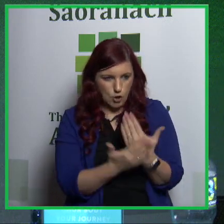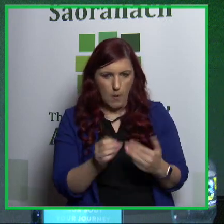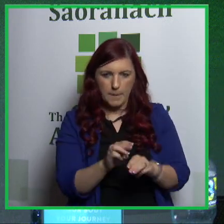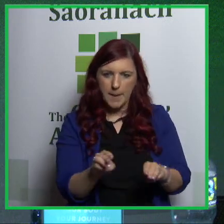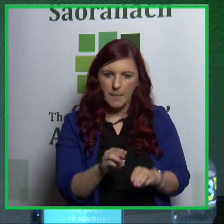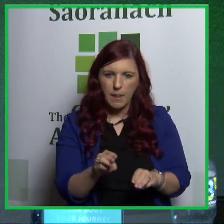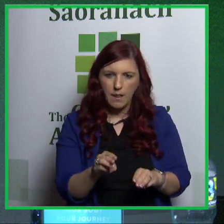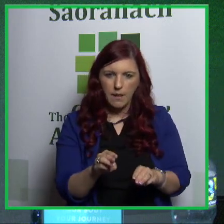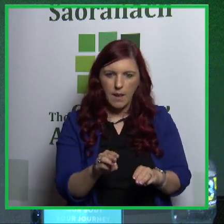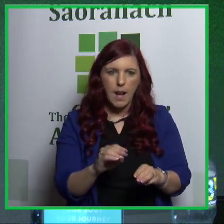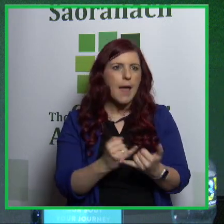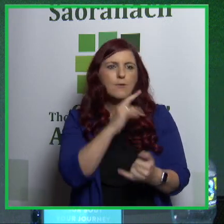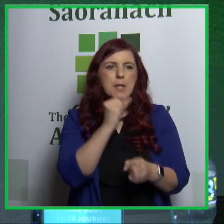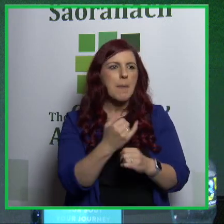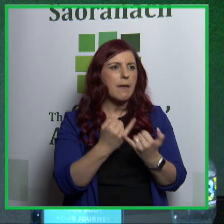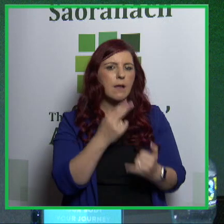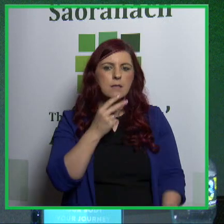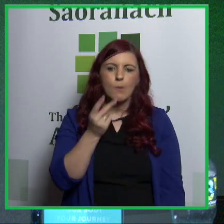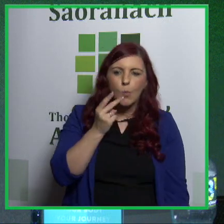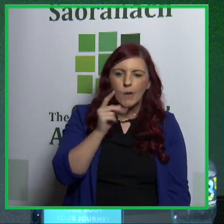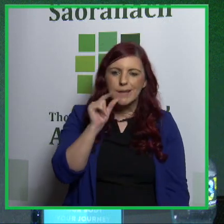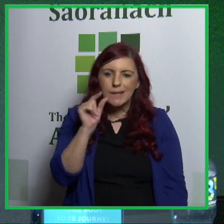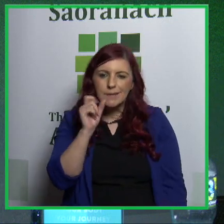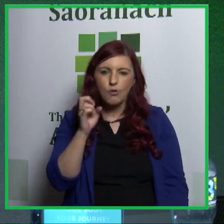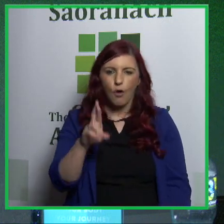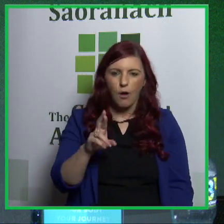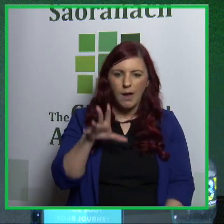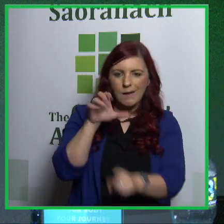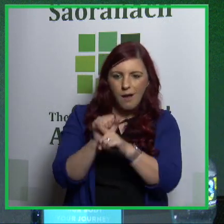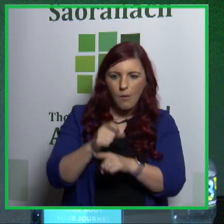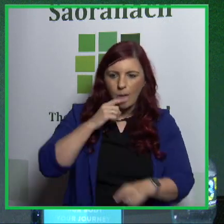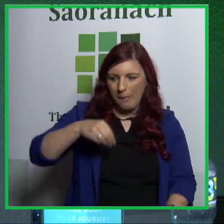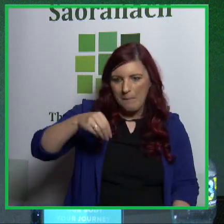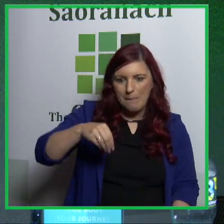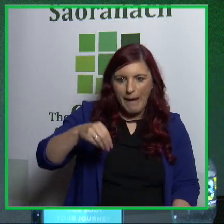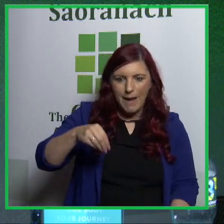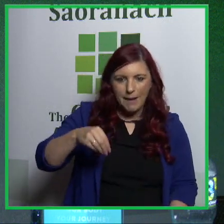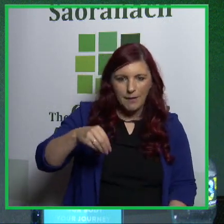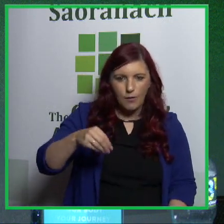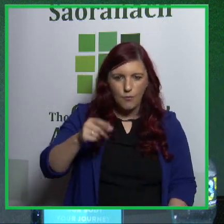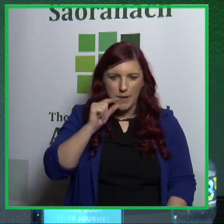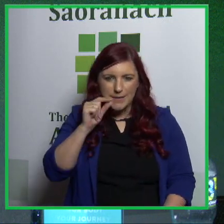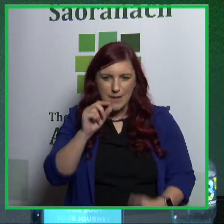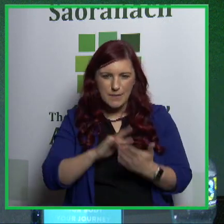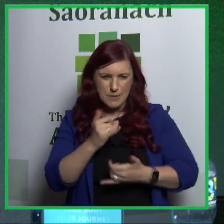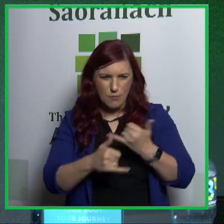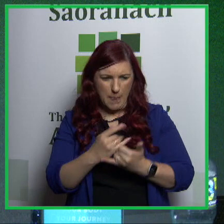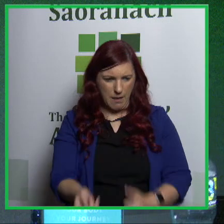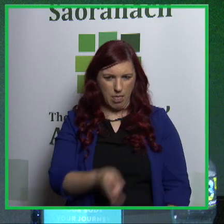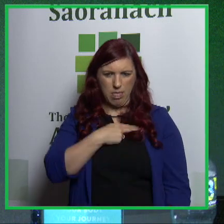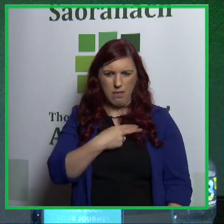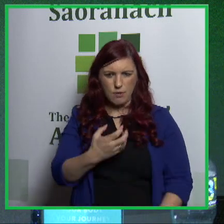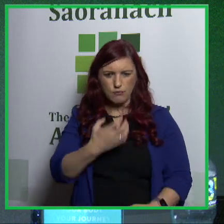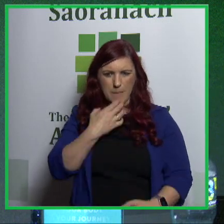who smoke weed and who could get caught with a bag of weed at 15 years of age and pick up a criminal record that